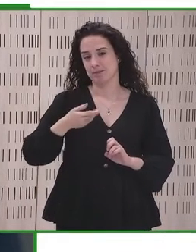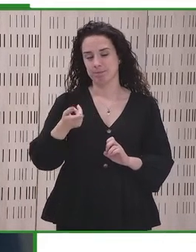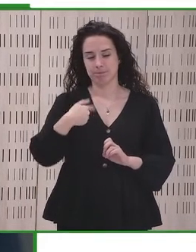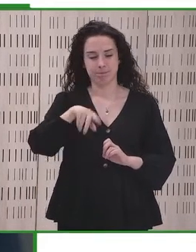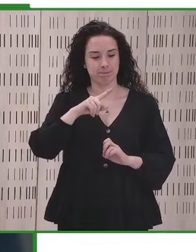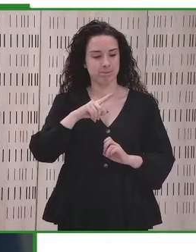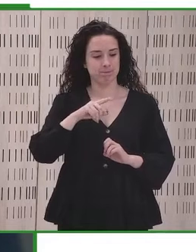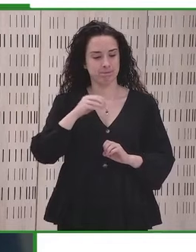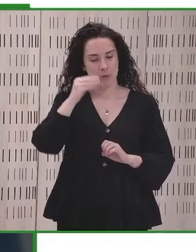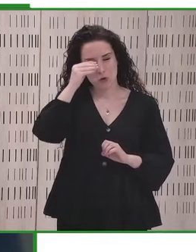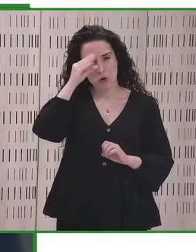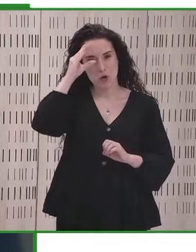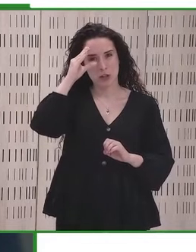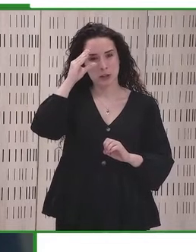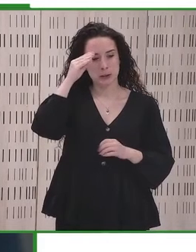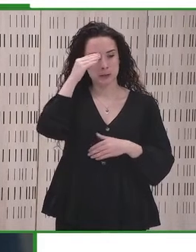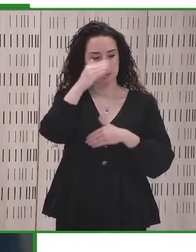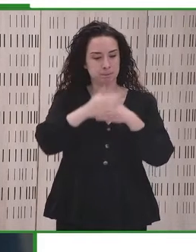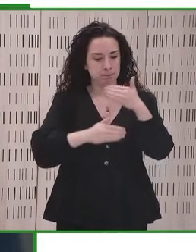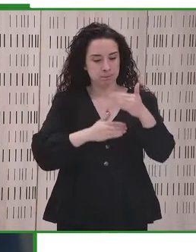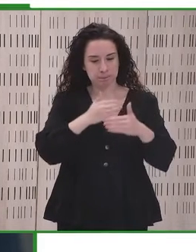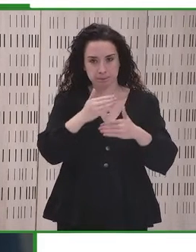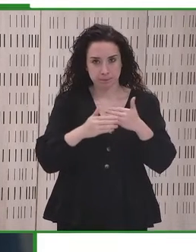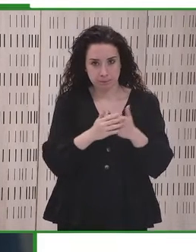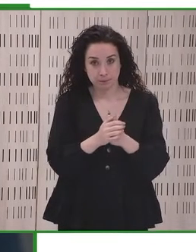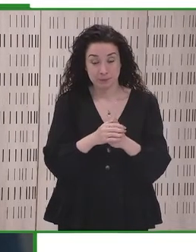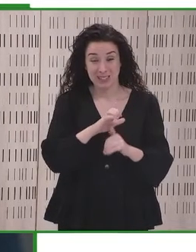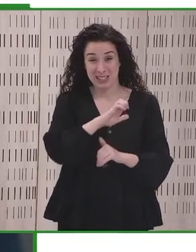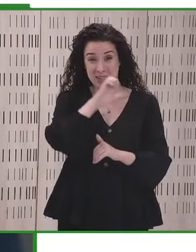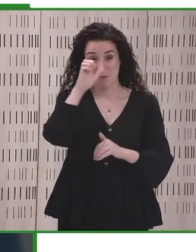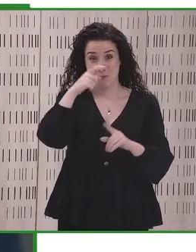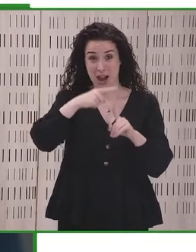transverse level